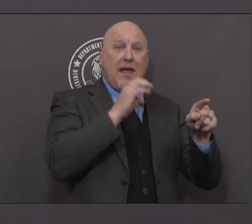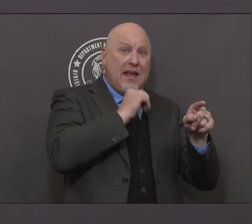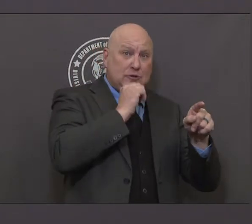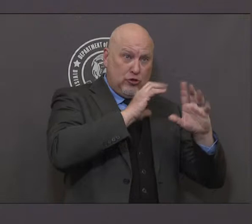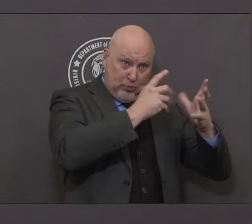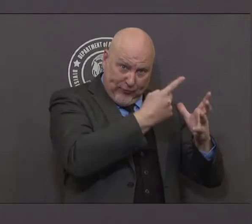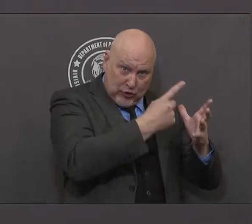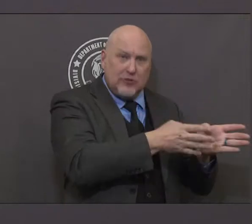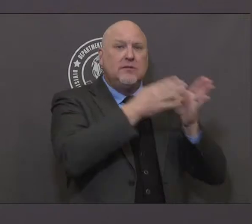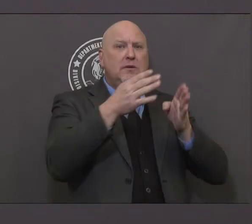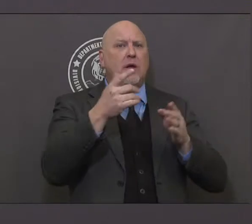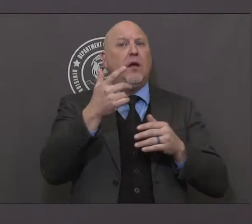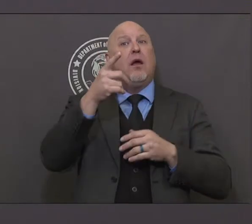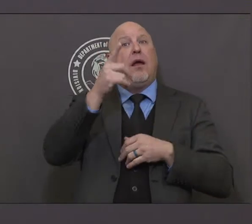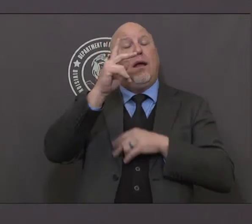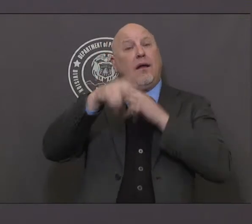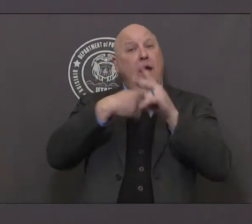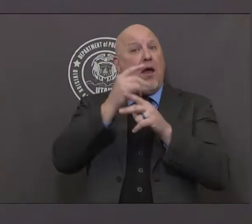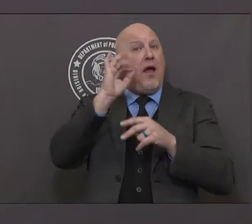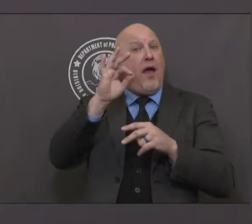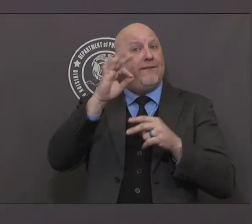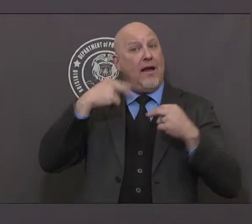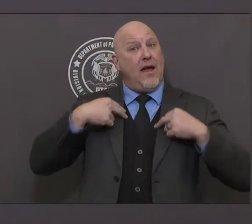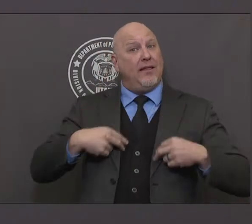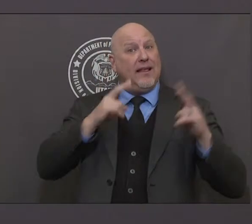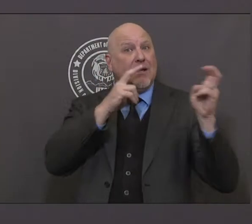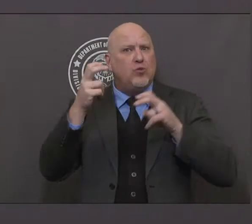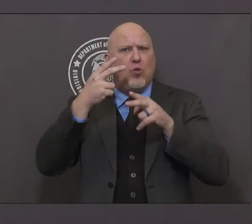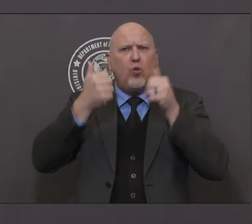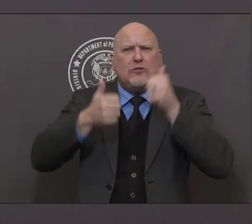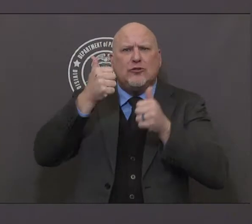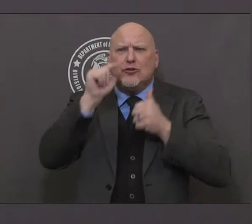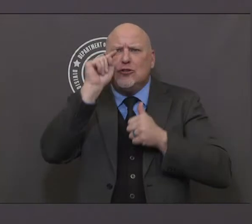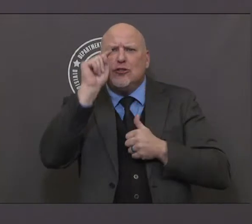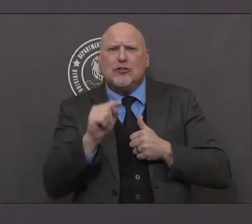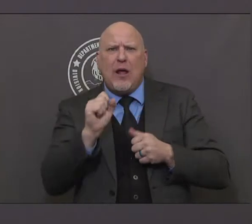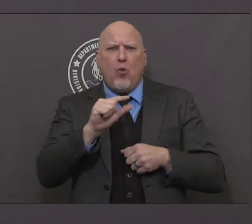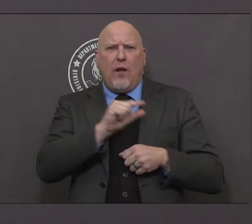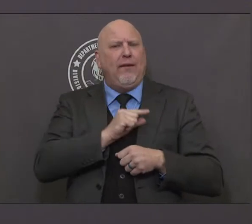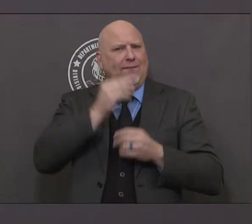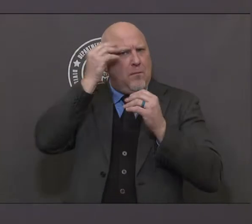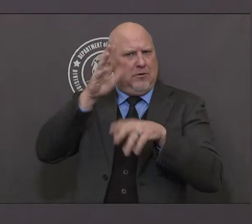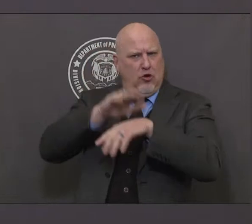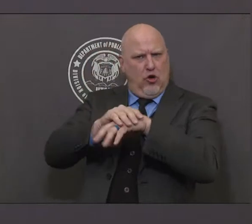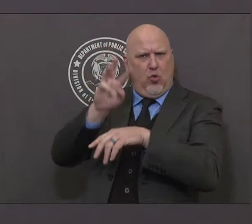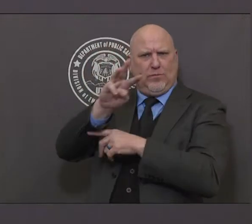Johnson vaccine, which is expected to be approved here soon. And on the vaccine